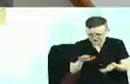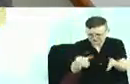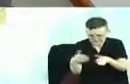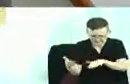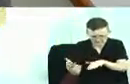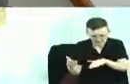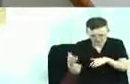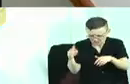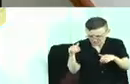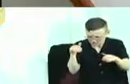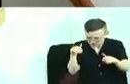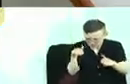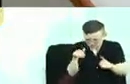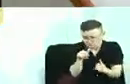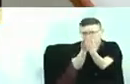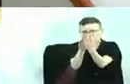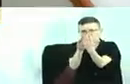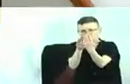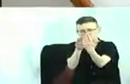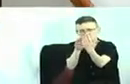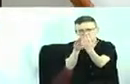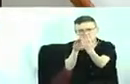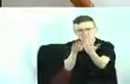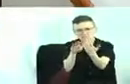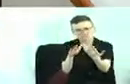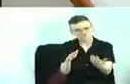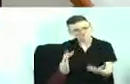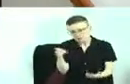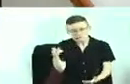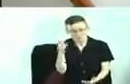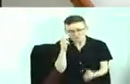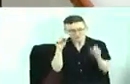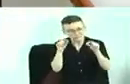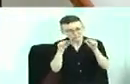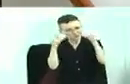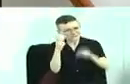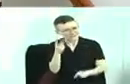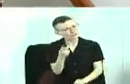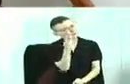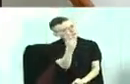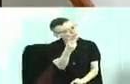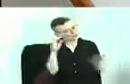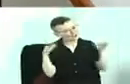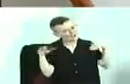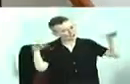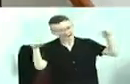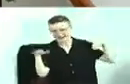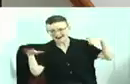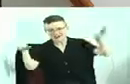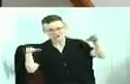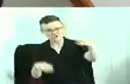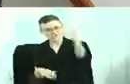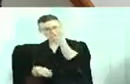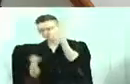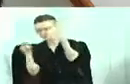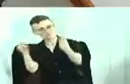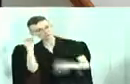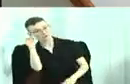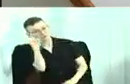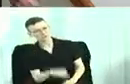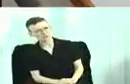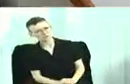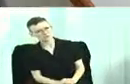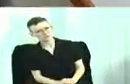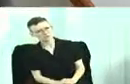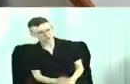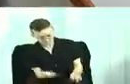no power anymore. And she's surprised by two angels who happen to be there. And she's like, yo, hey, what